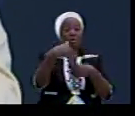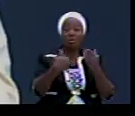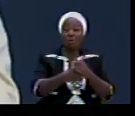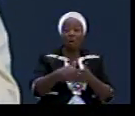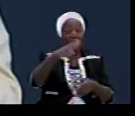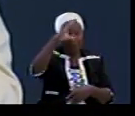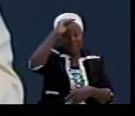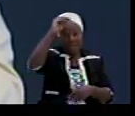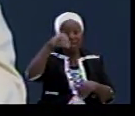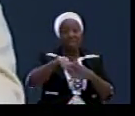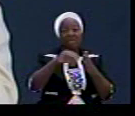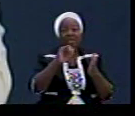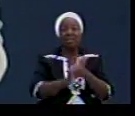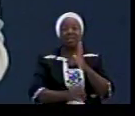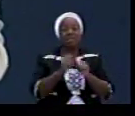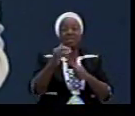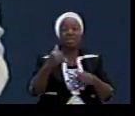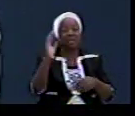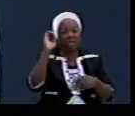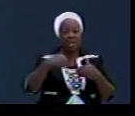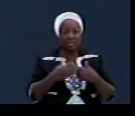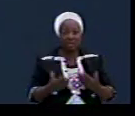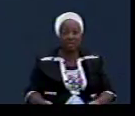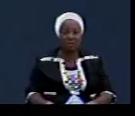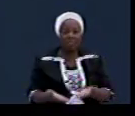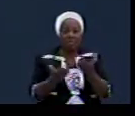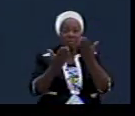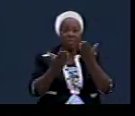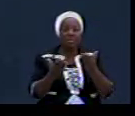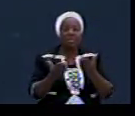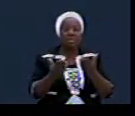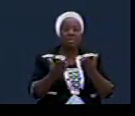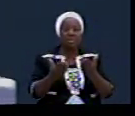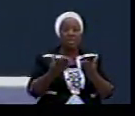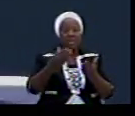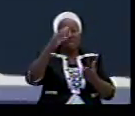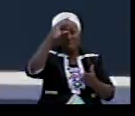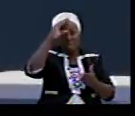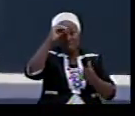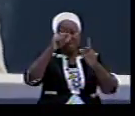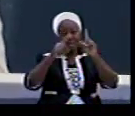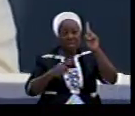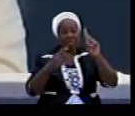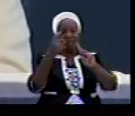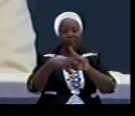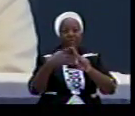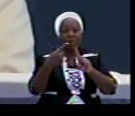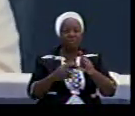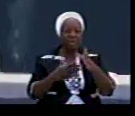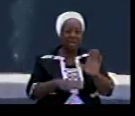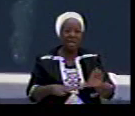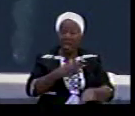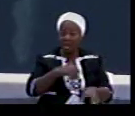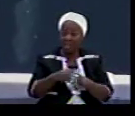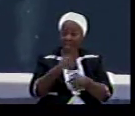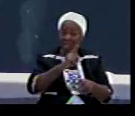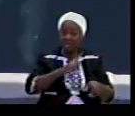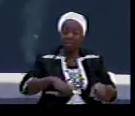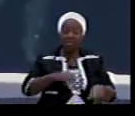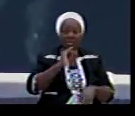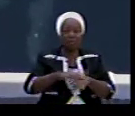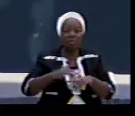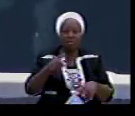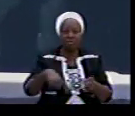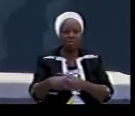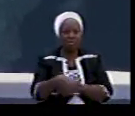has raised him from the dead. And as the Lord is calling you today, and